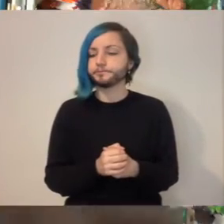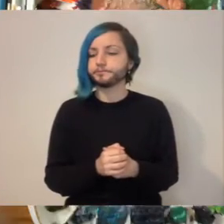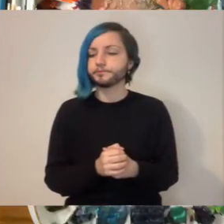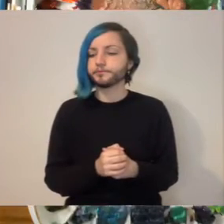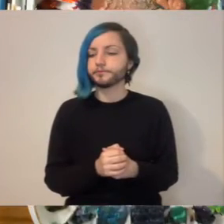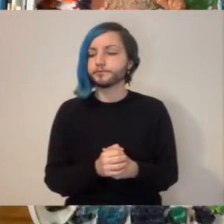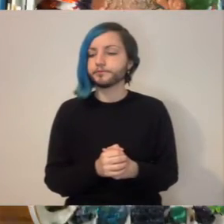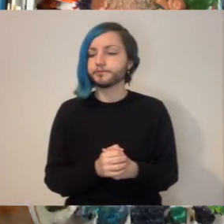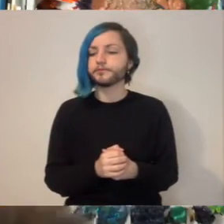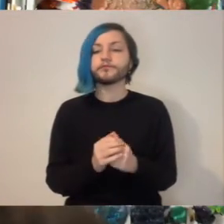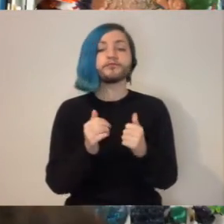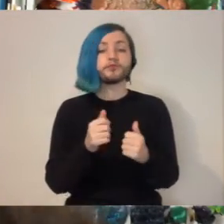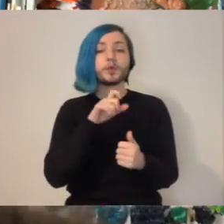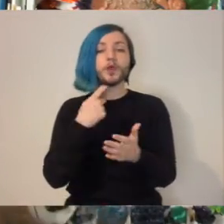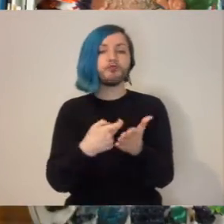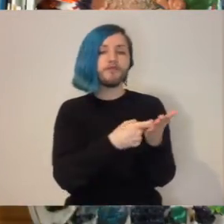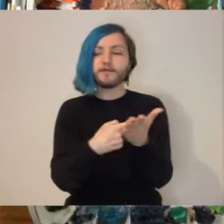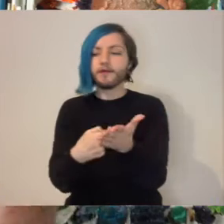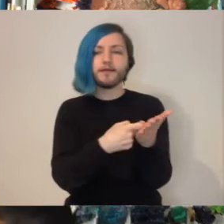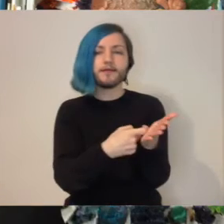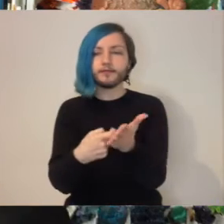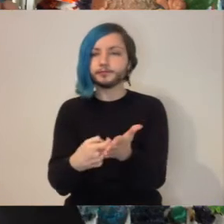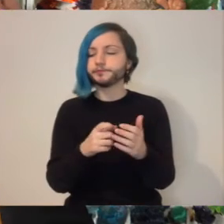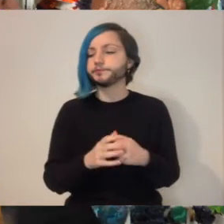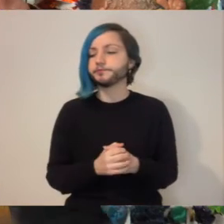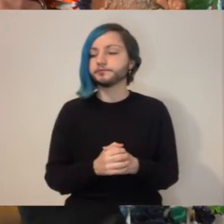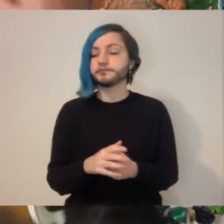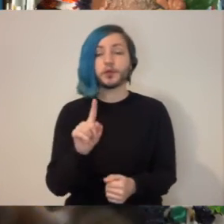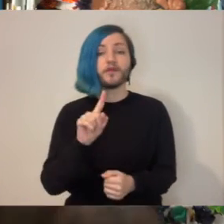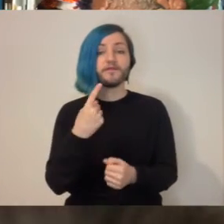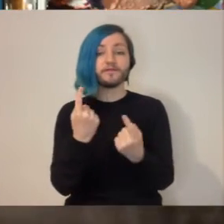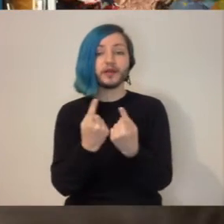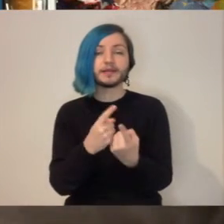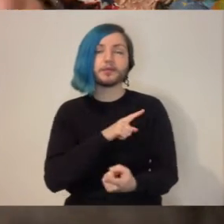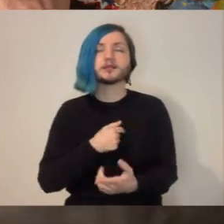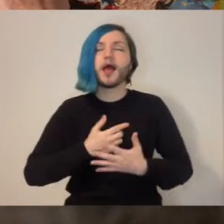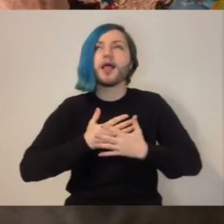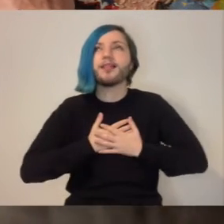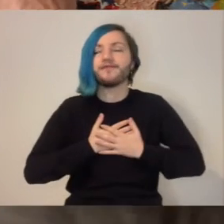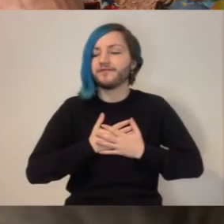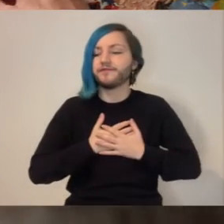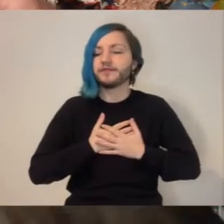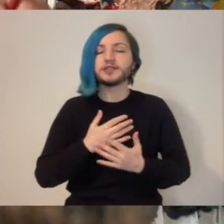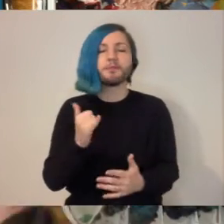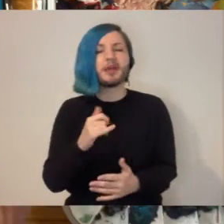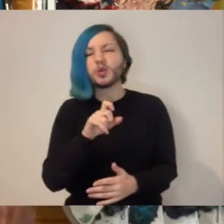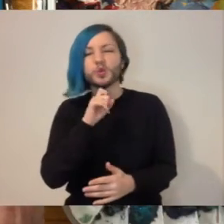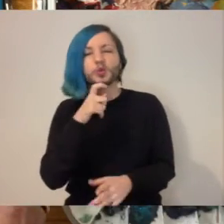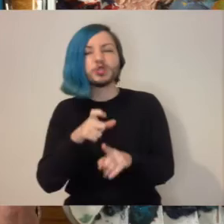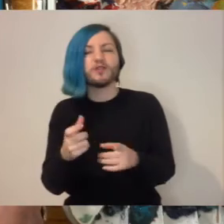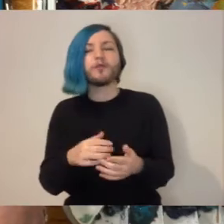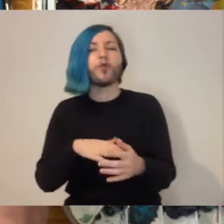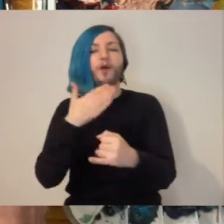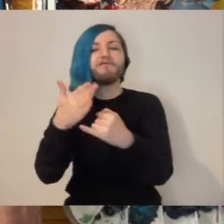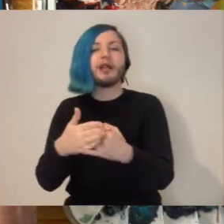put that there. So we're going to refer to that now. Now what I'm going to do first, because I love doing this, obviously you